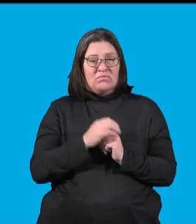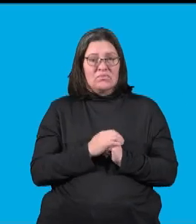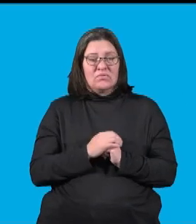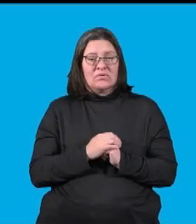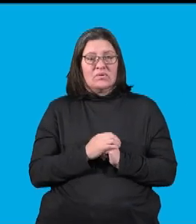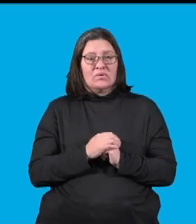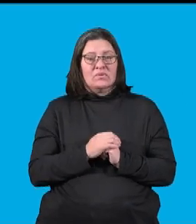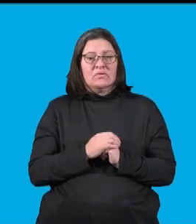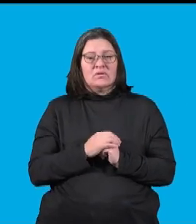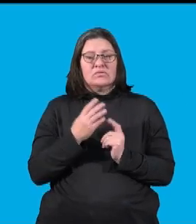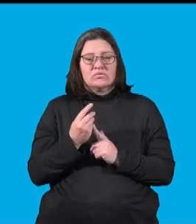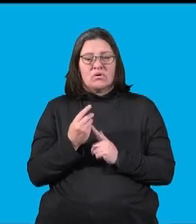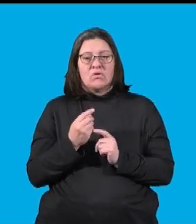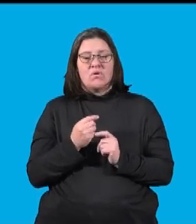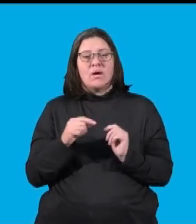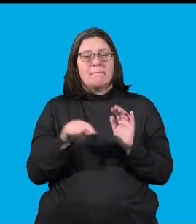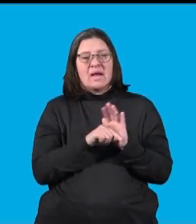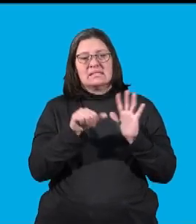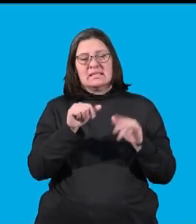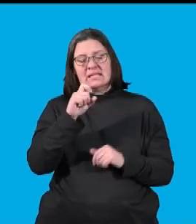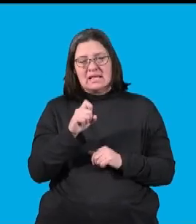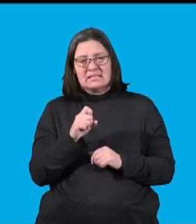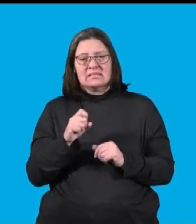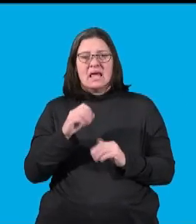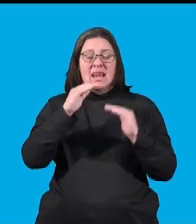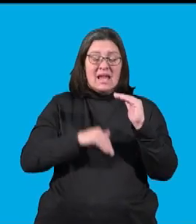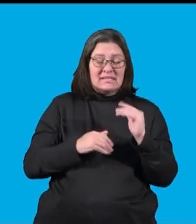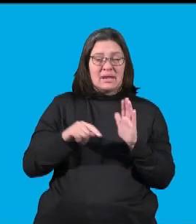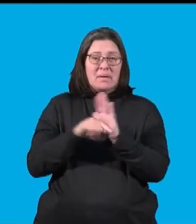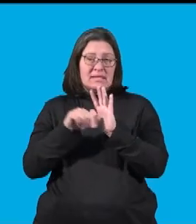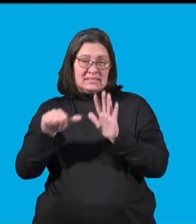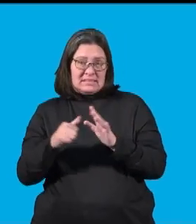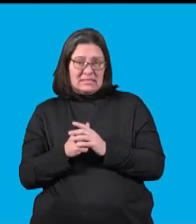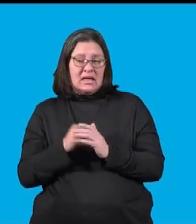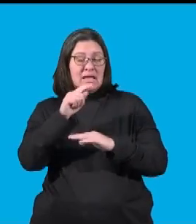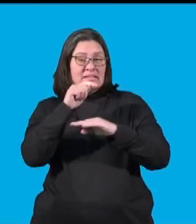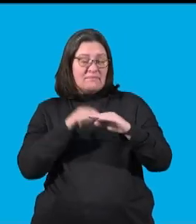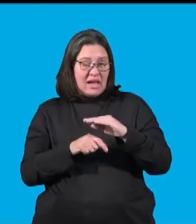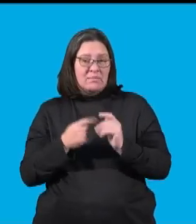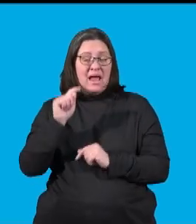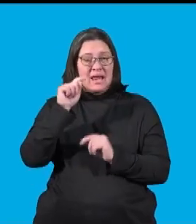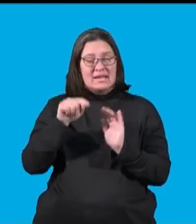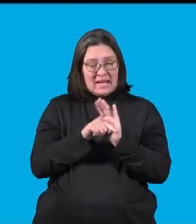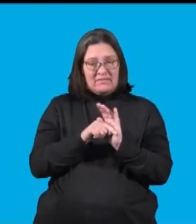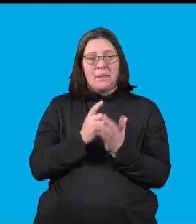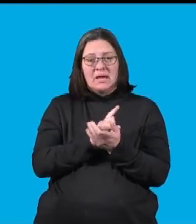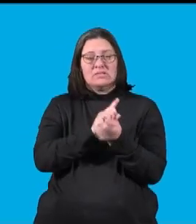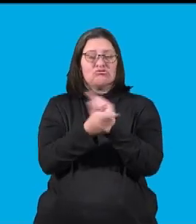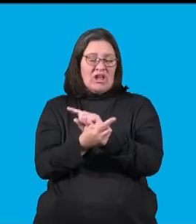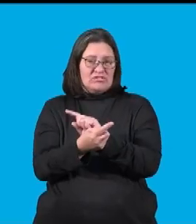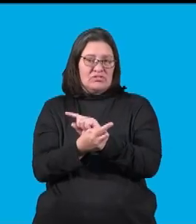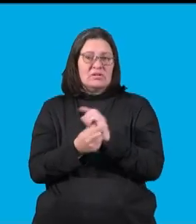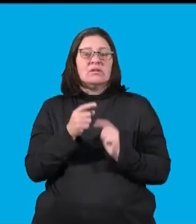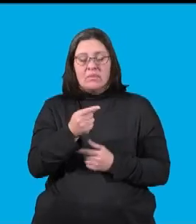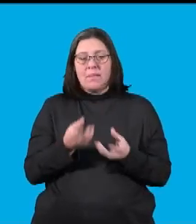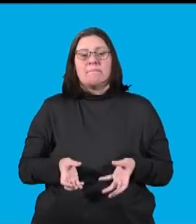than 0. So we get it's where minus 6x is less than minus 6. Remember, when you divide an inequality by a negative,